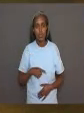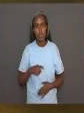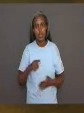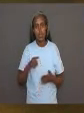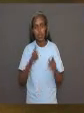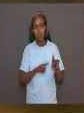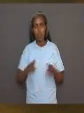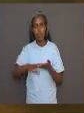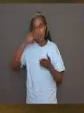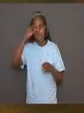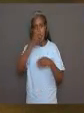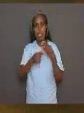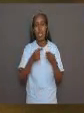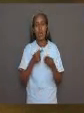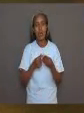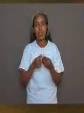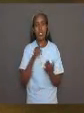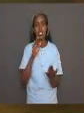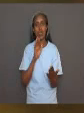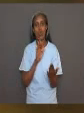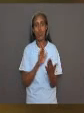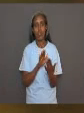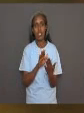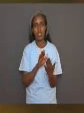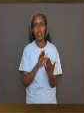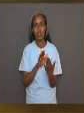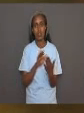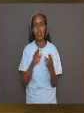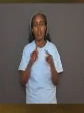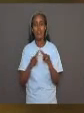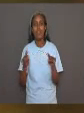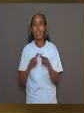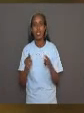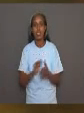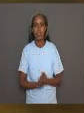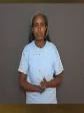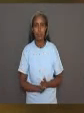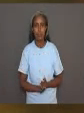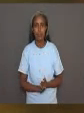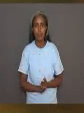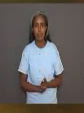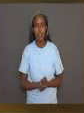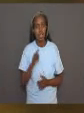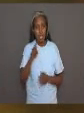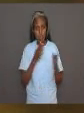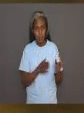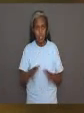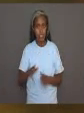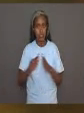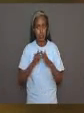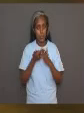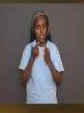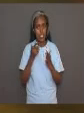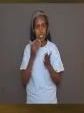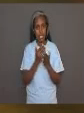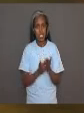learn about the coefficient of variation. Are you ready to begin the